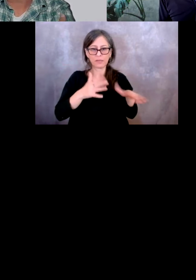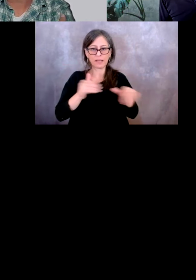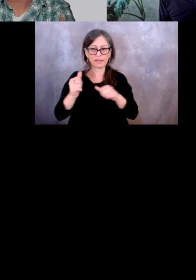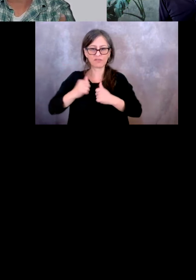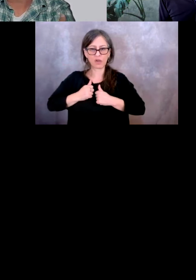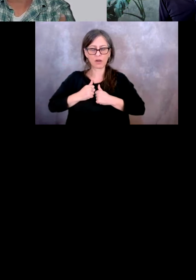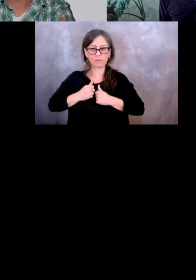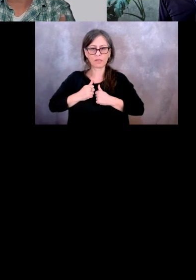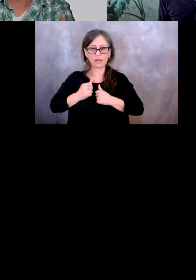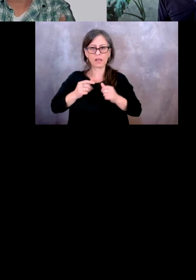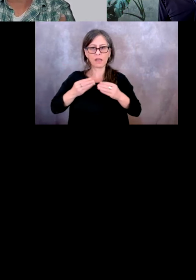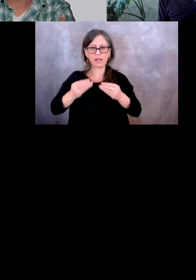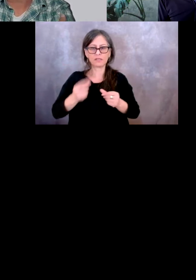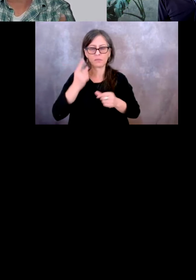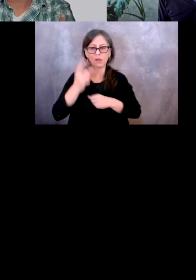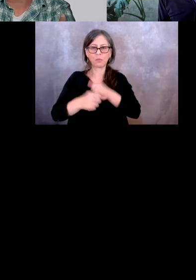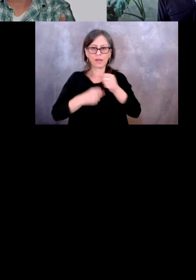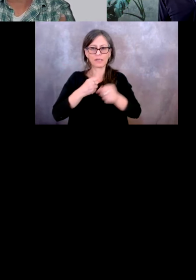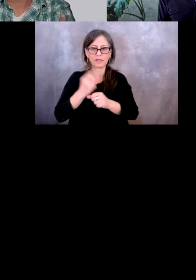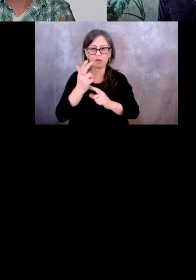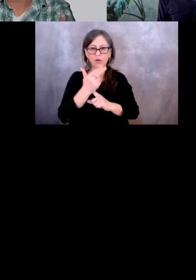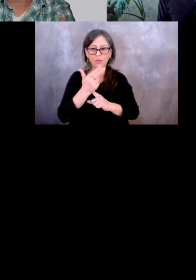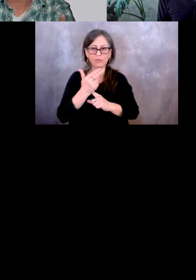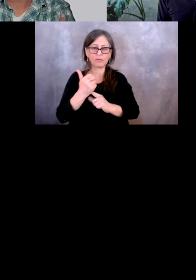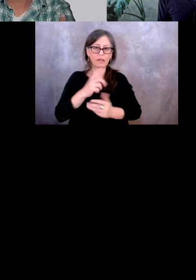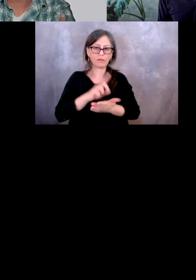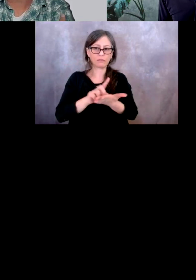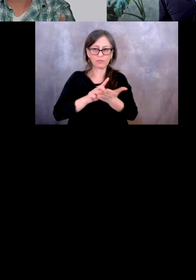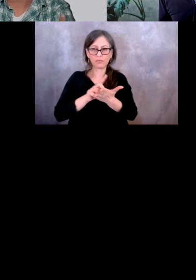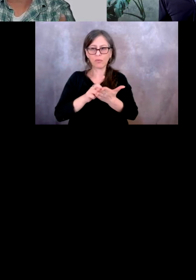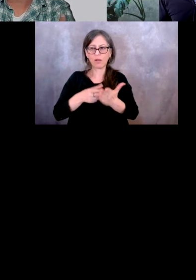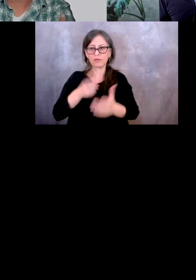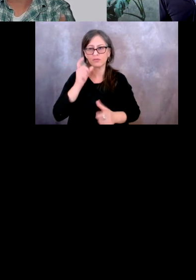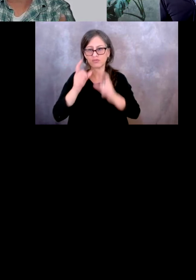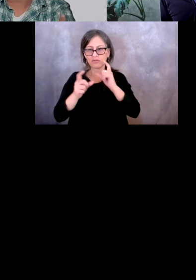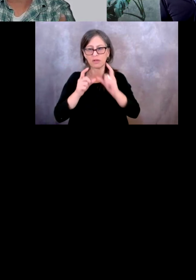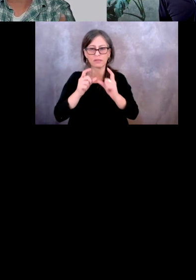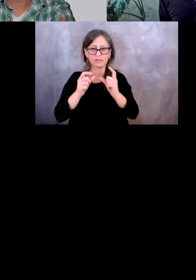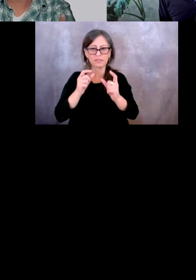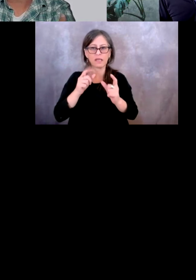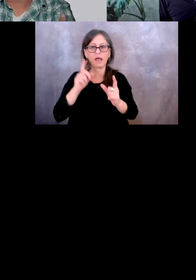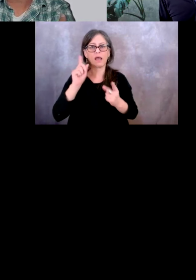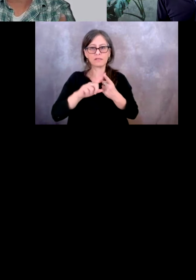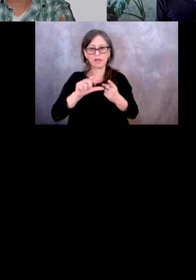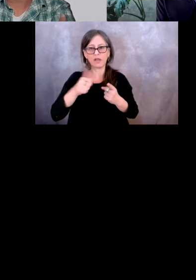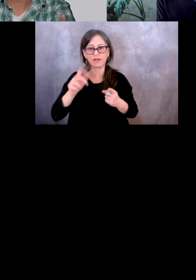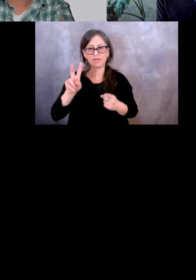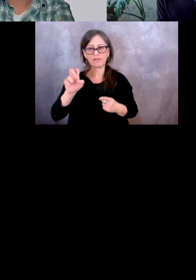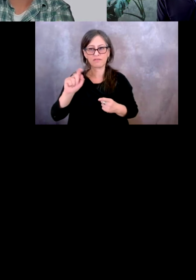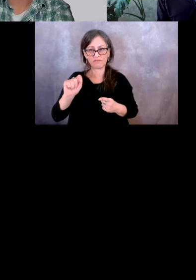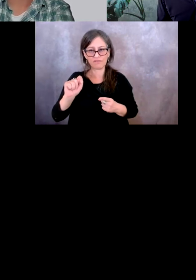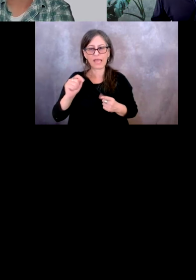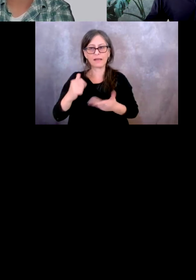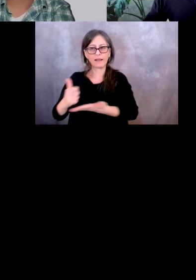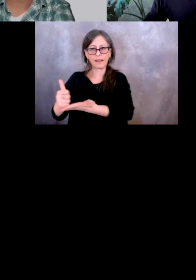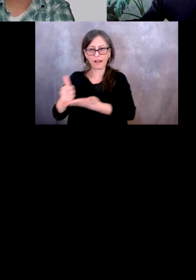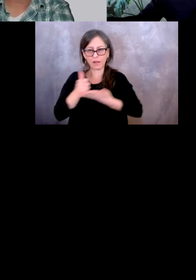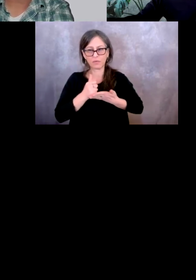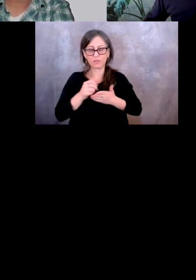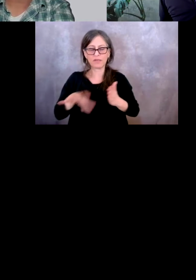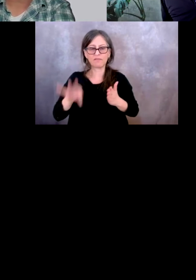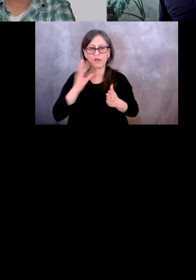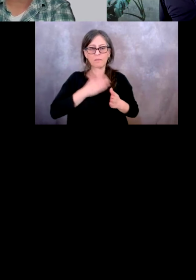spent a year in a hotel room doing every drug, every drink I could find until another veteran got me back on my feet. I found my career and I found